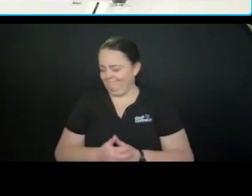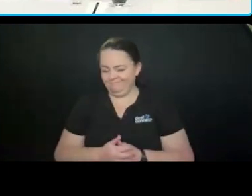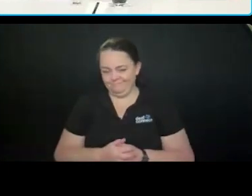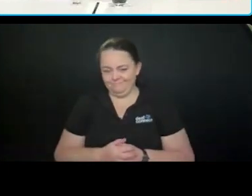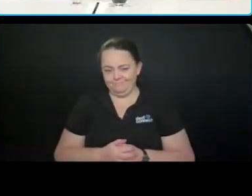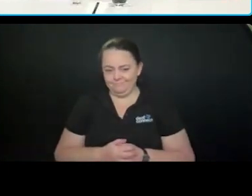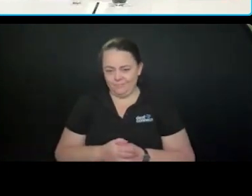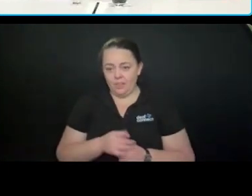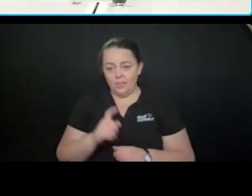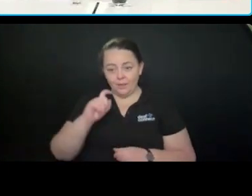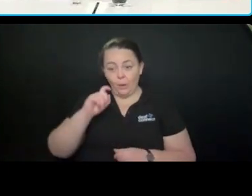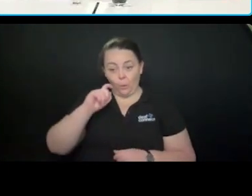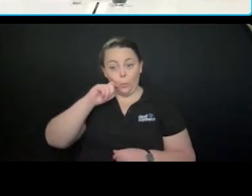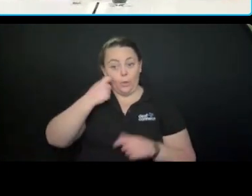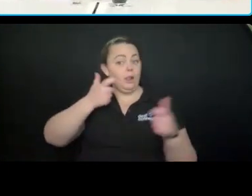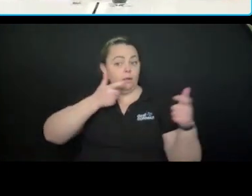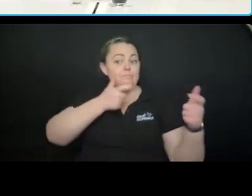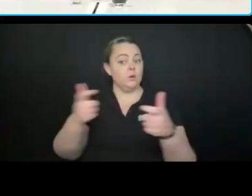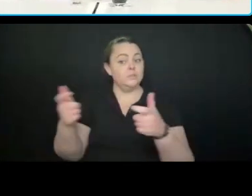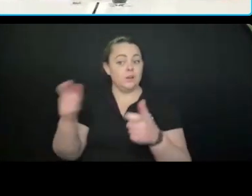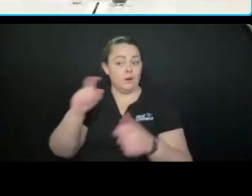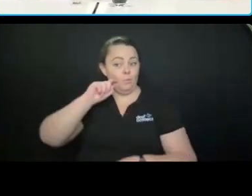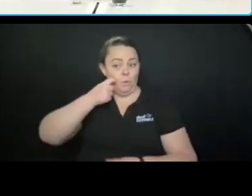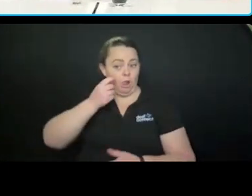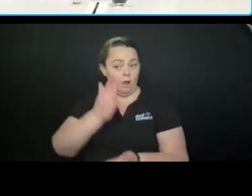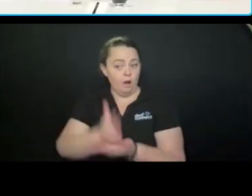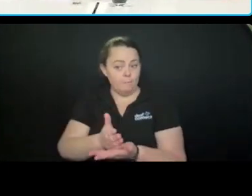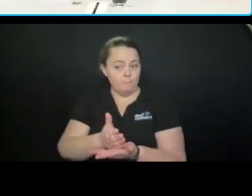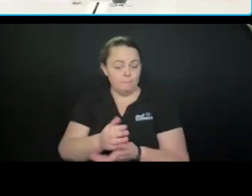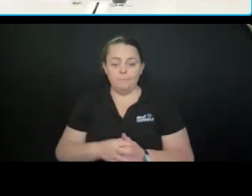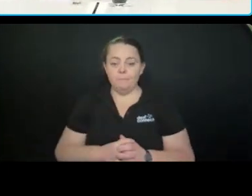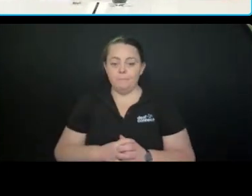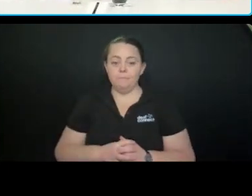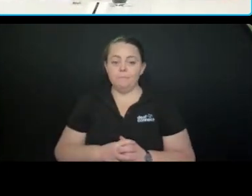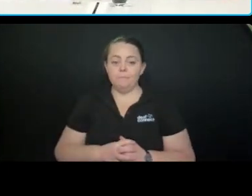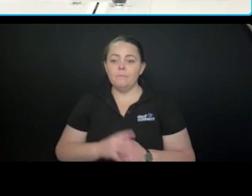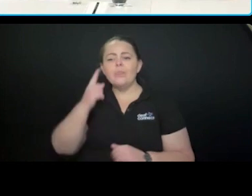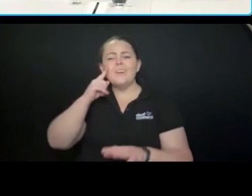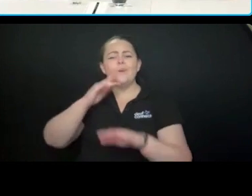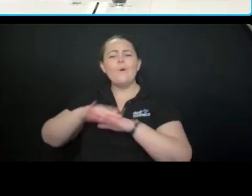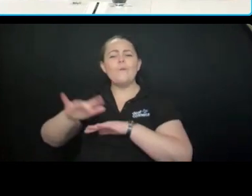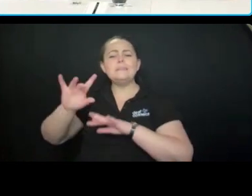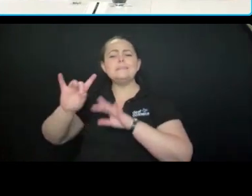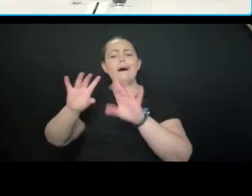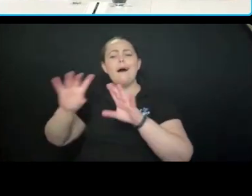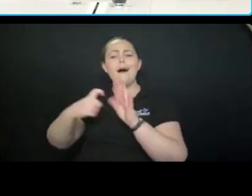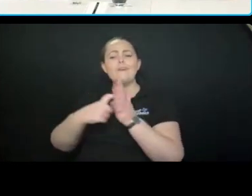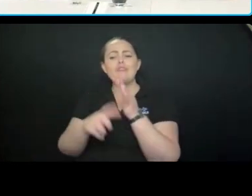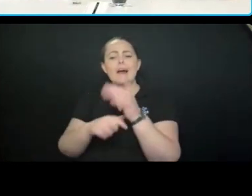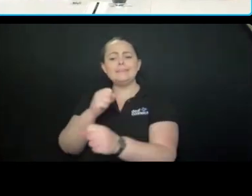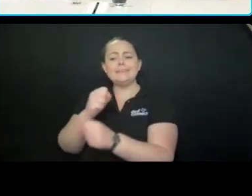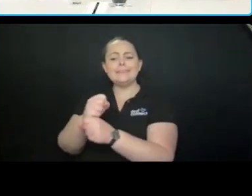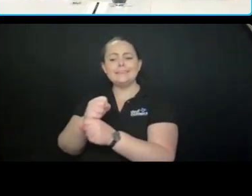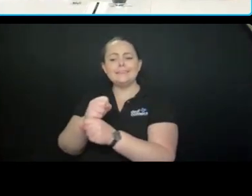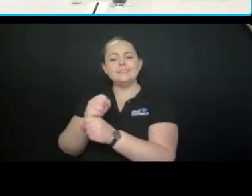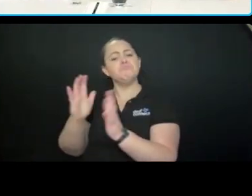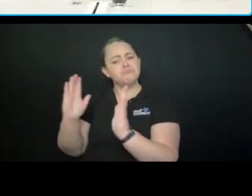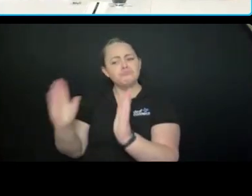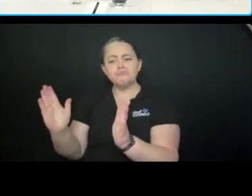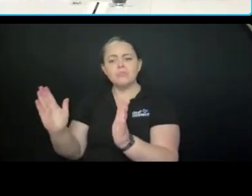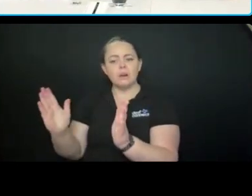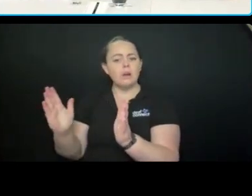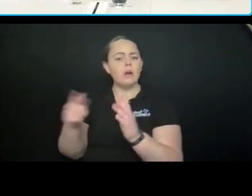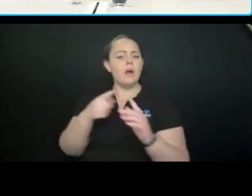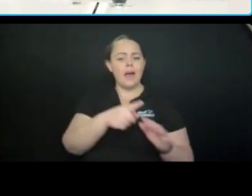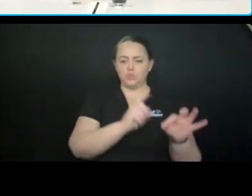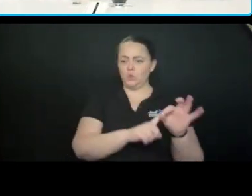will be monitored. Certainly, if we think about star ratings and and quality indicators, they are improvement programs